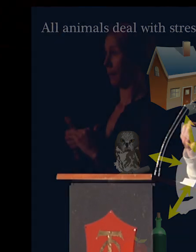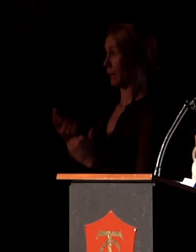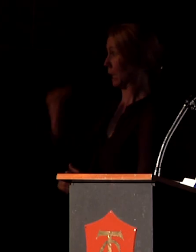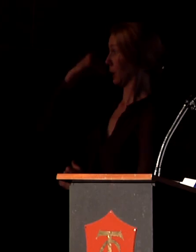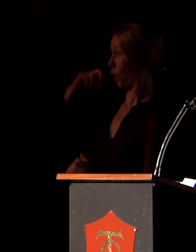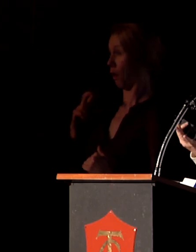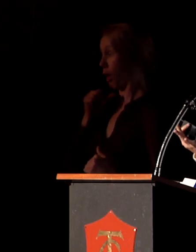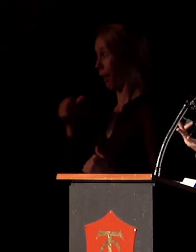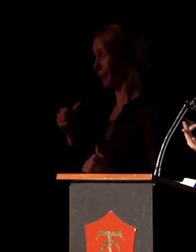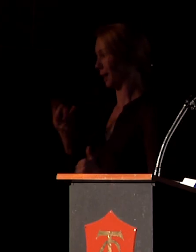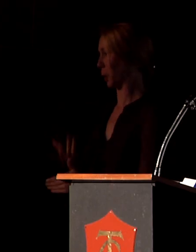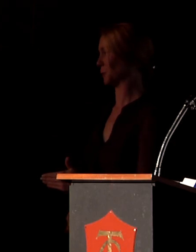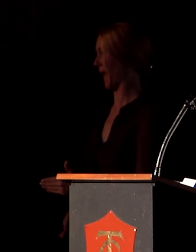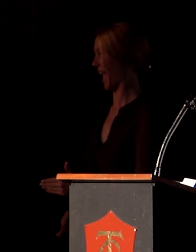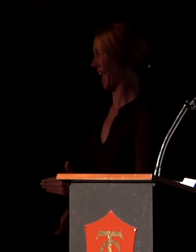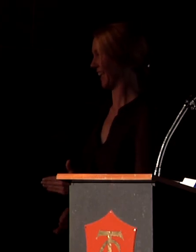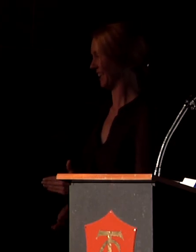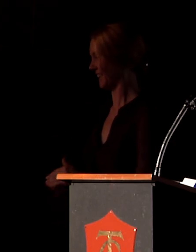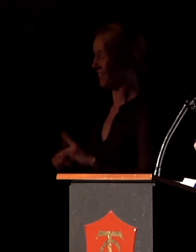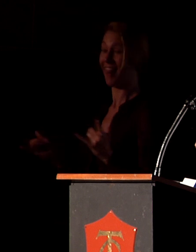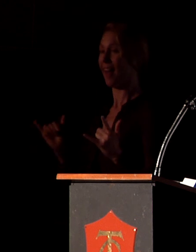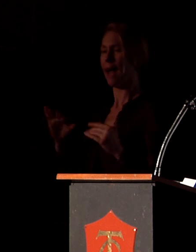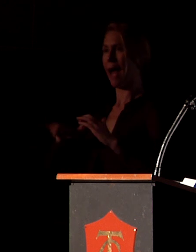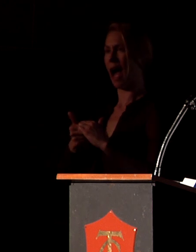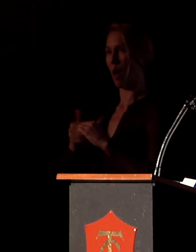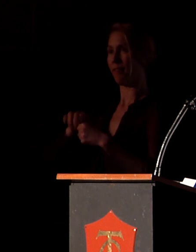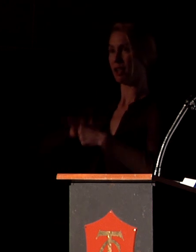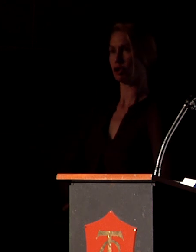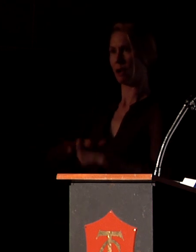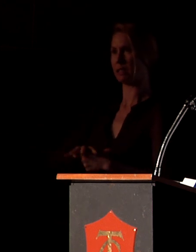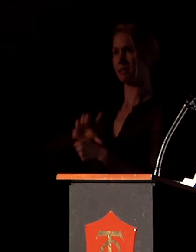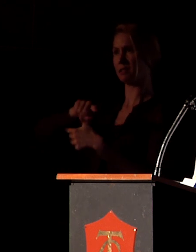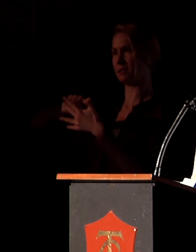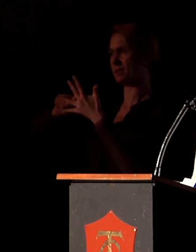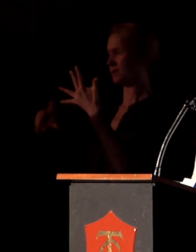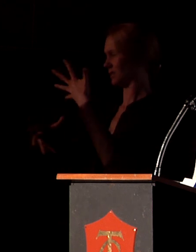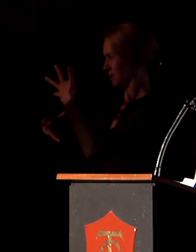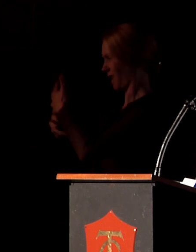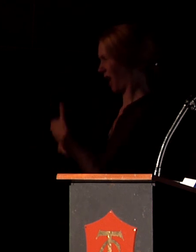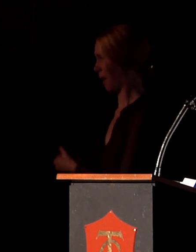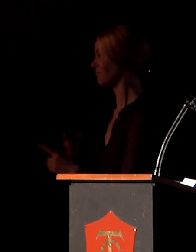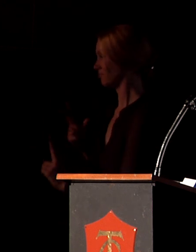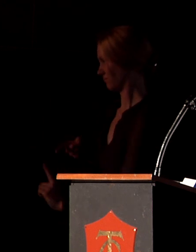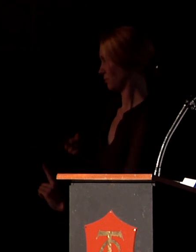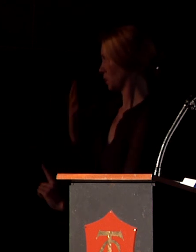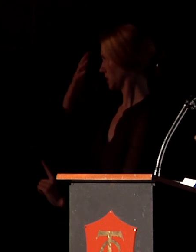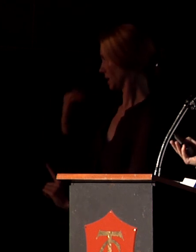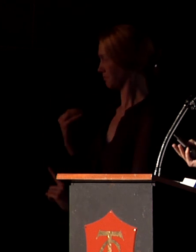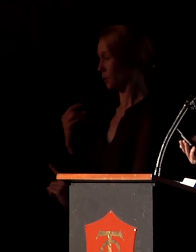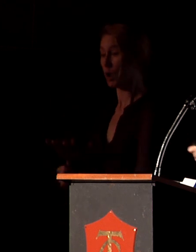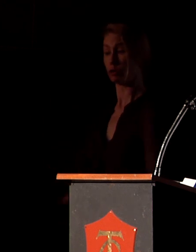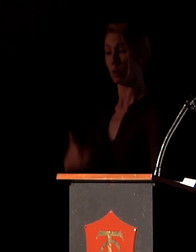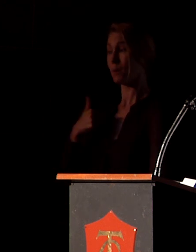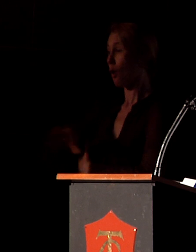Life, by definition basically, is the sum of all these stresses. But there's something missing from this picture, and it's a stressor that we